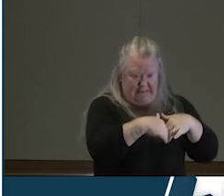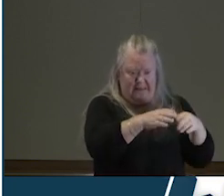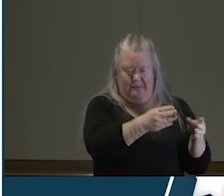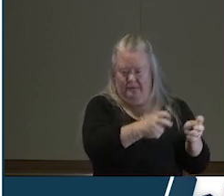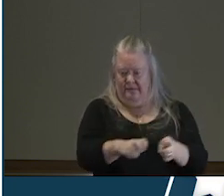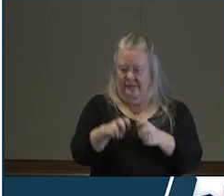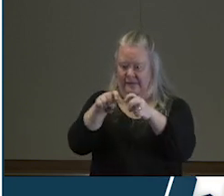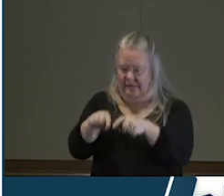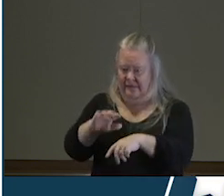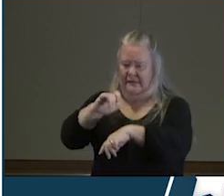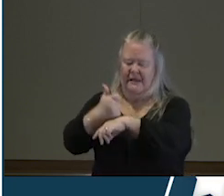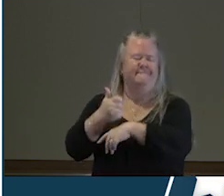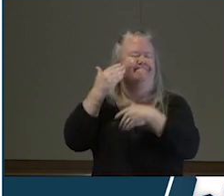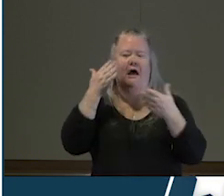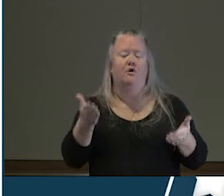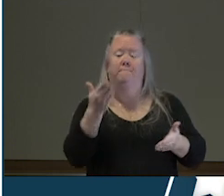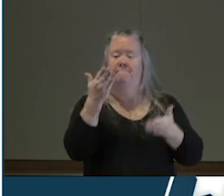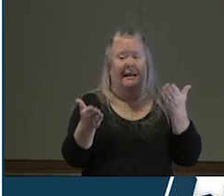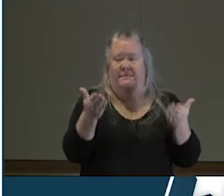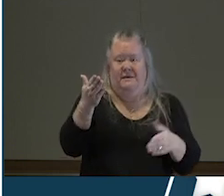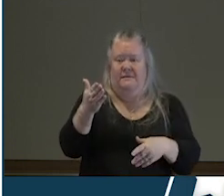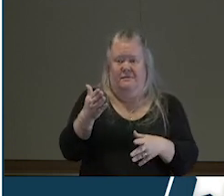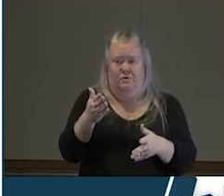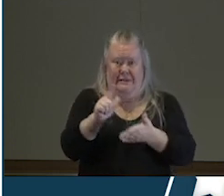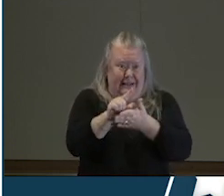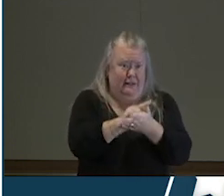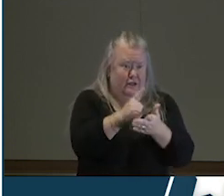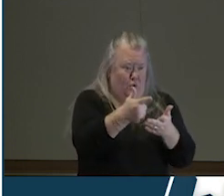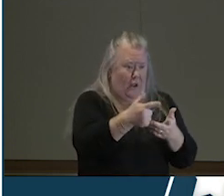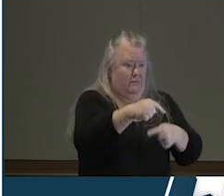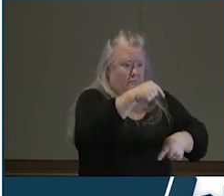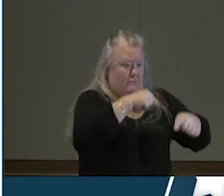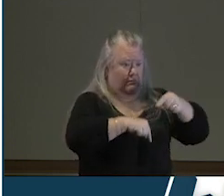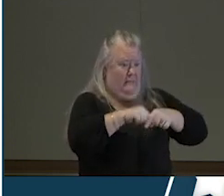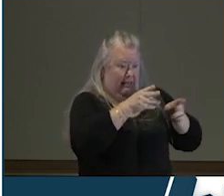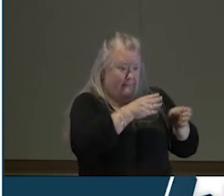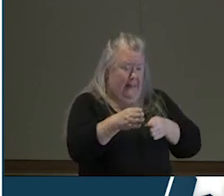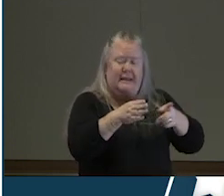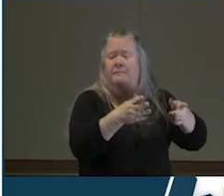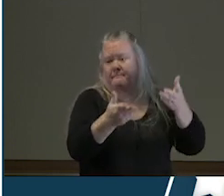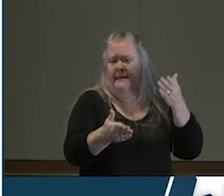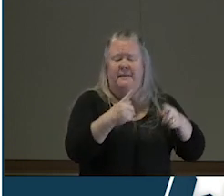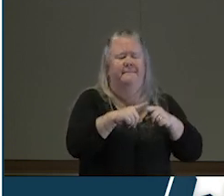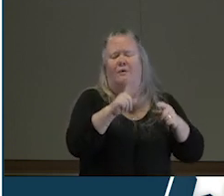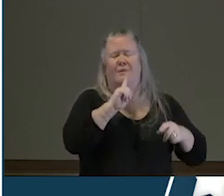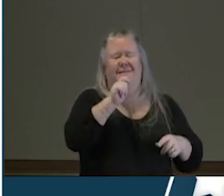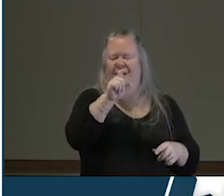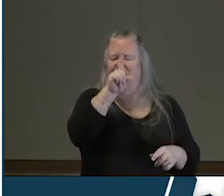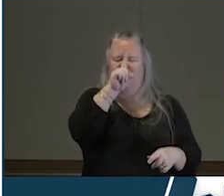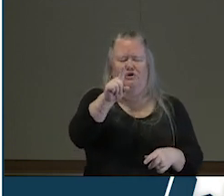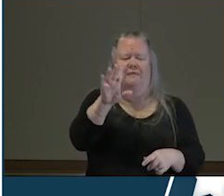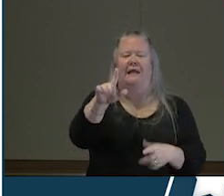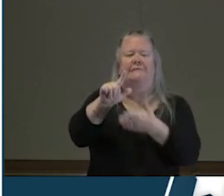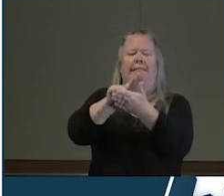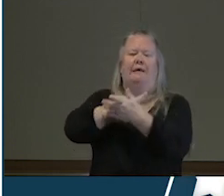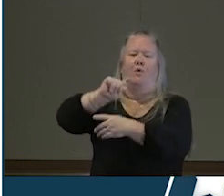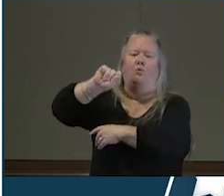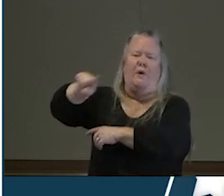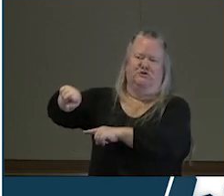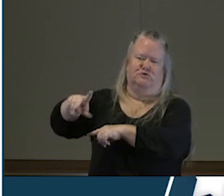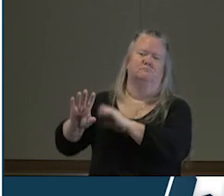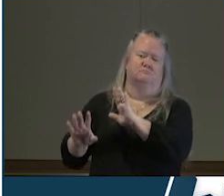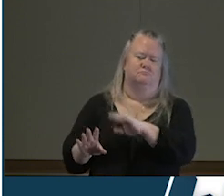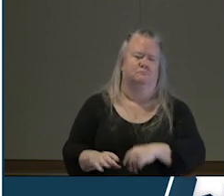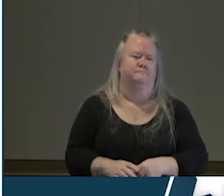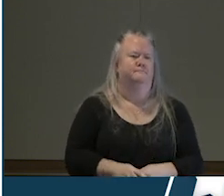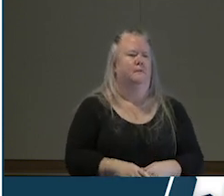die off? There may be a way to legally unwind it in the planning, but that I'm not sure. That'd be a legal